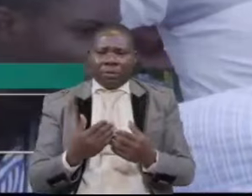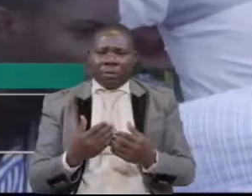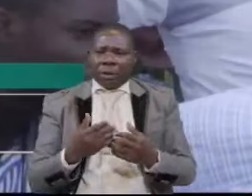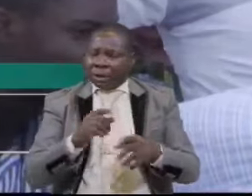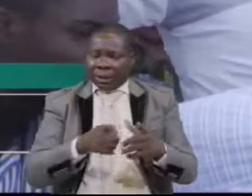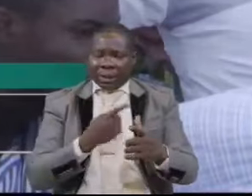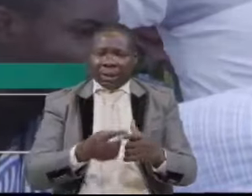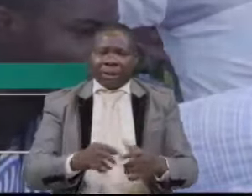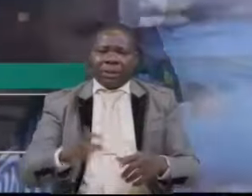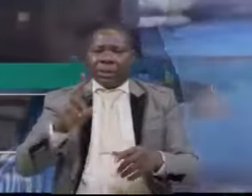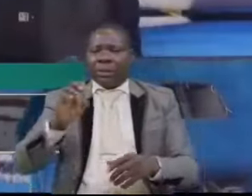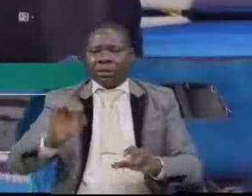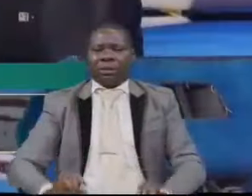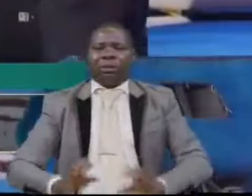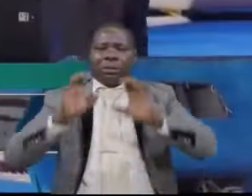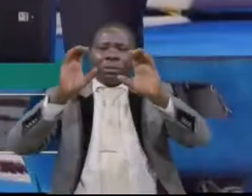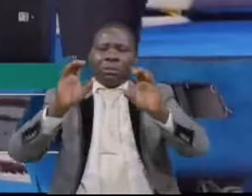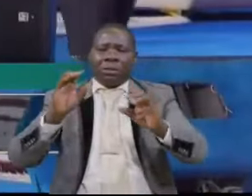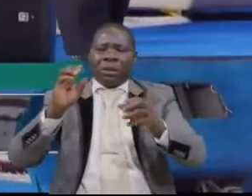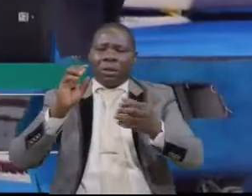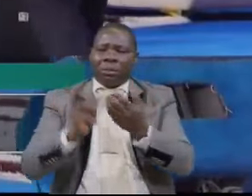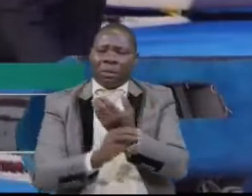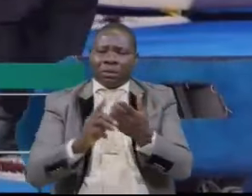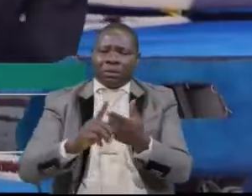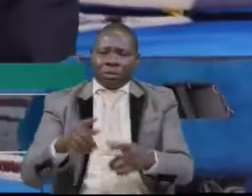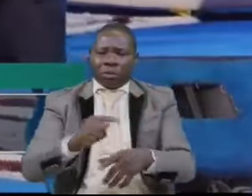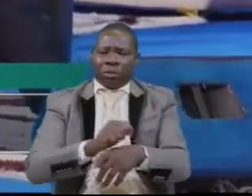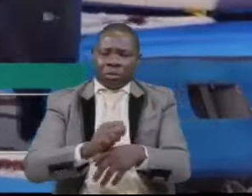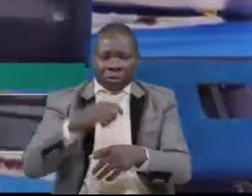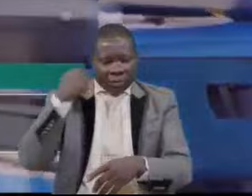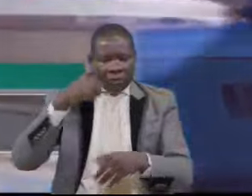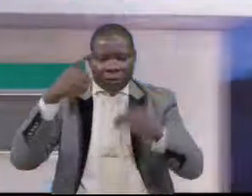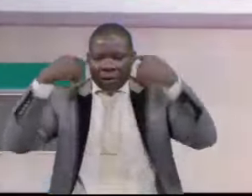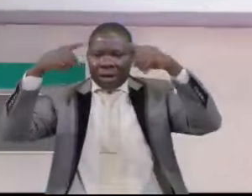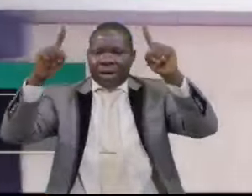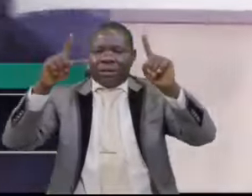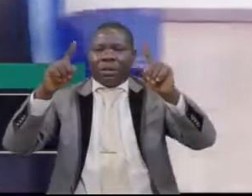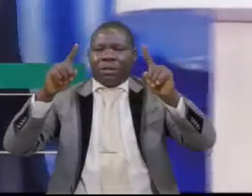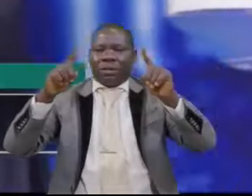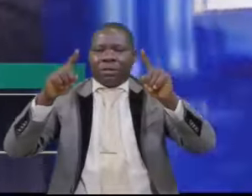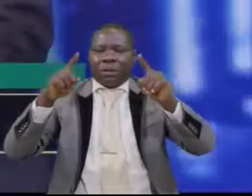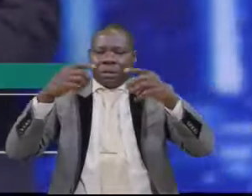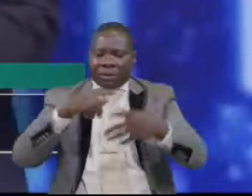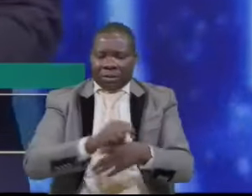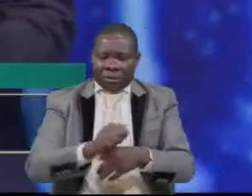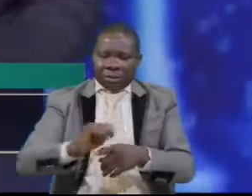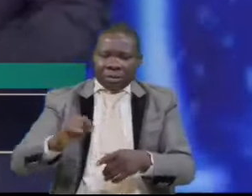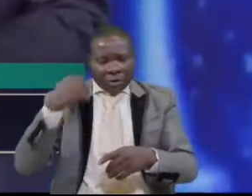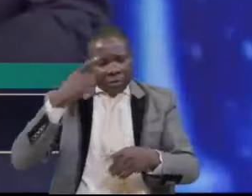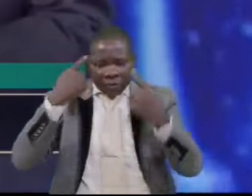training for excellence. Training for excellence. You are training